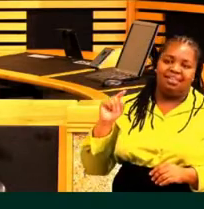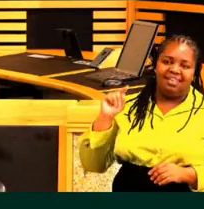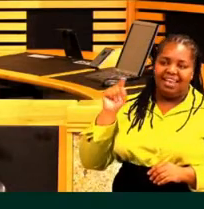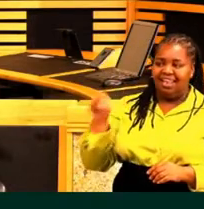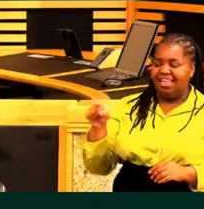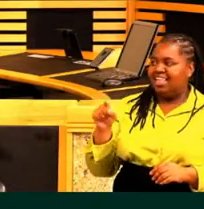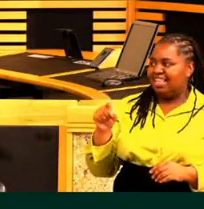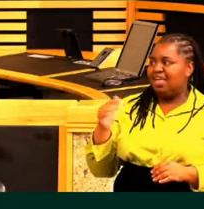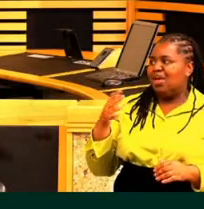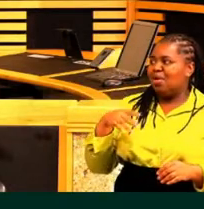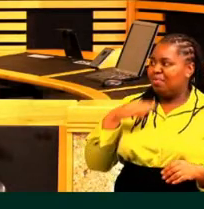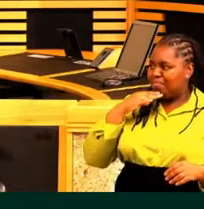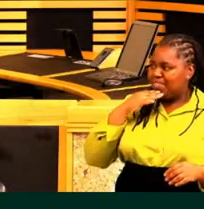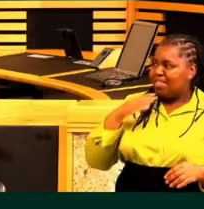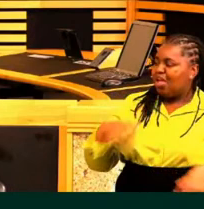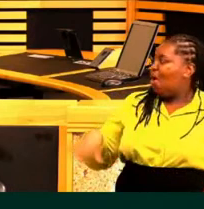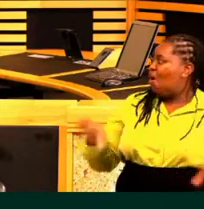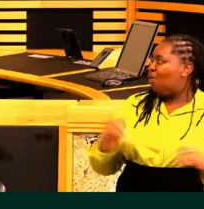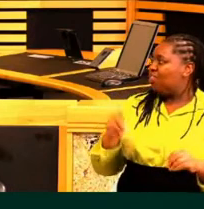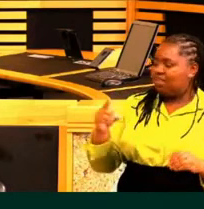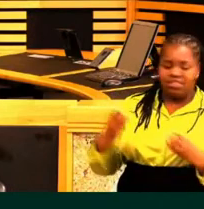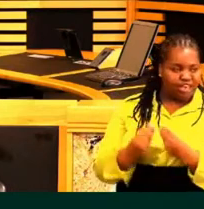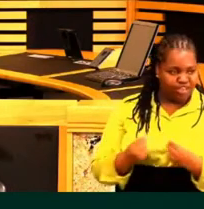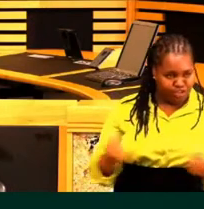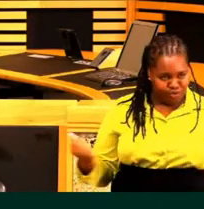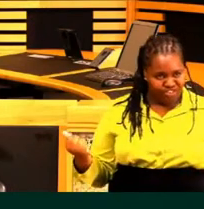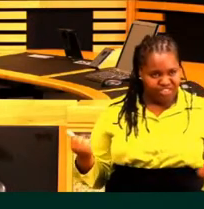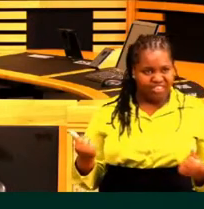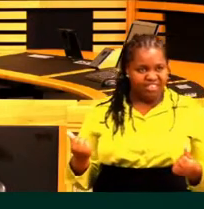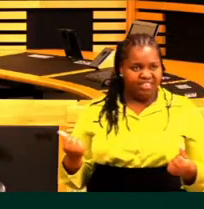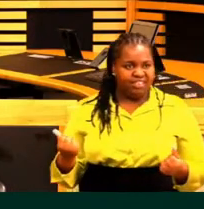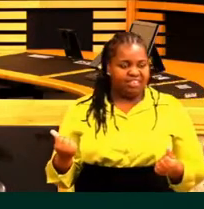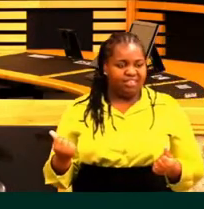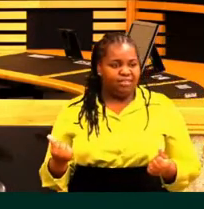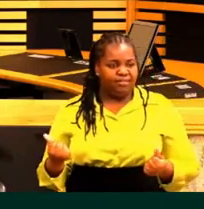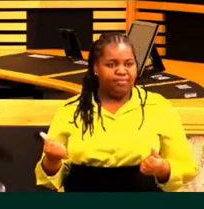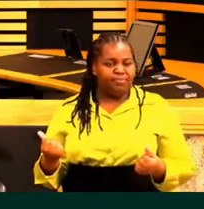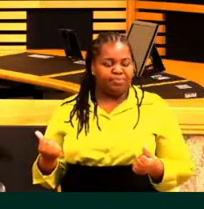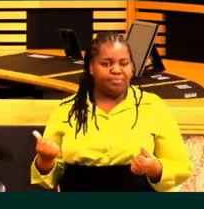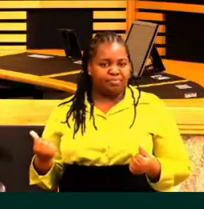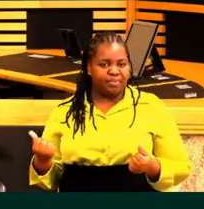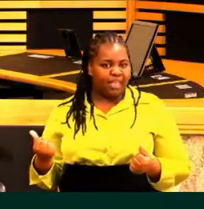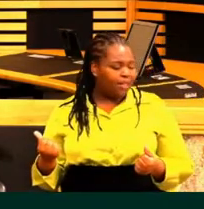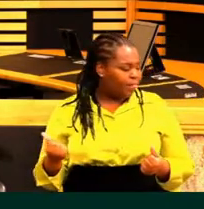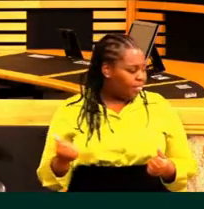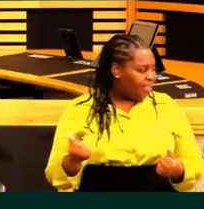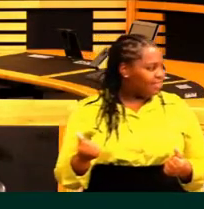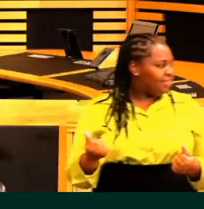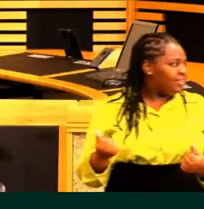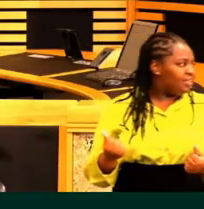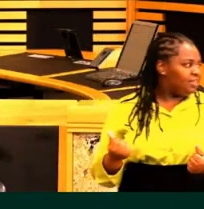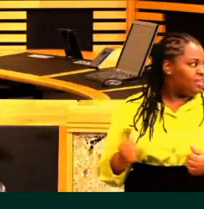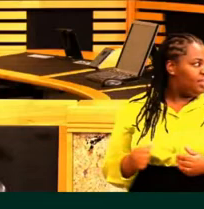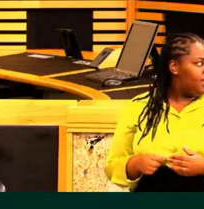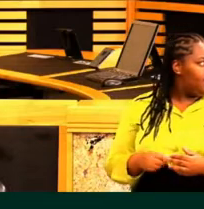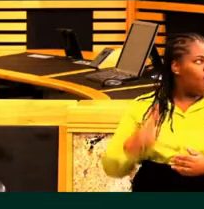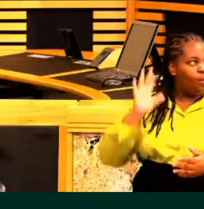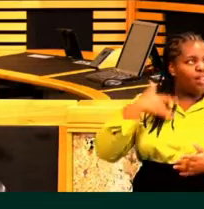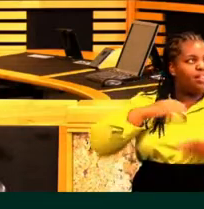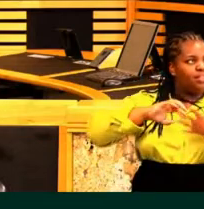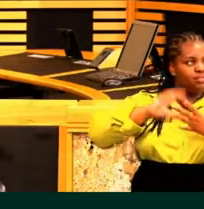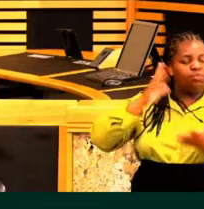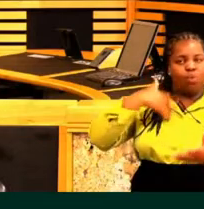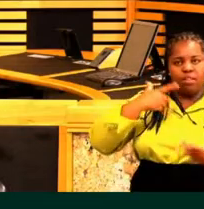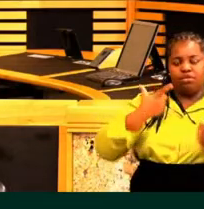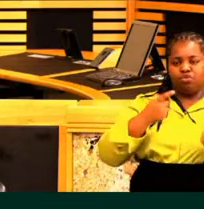but all in all these resolutions uh honorable speaker we will be able to package them in